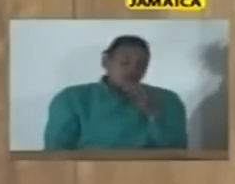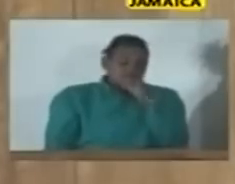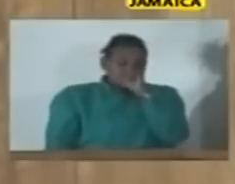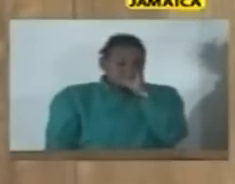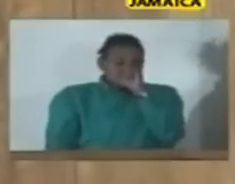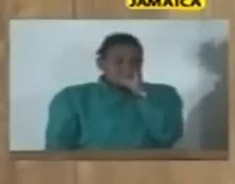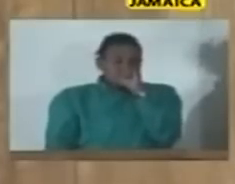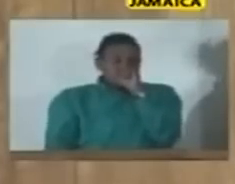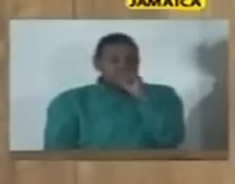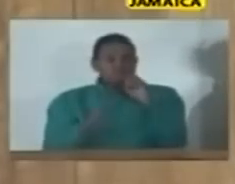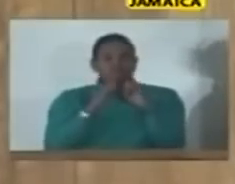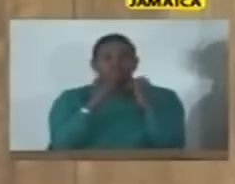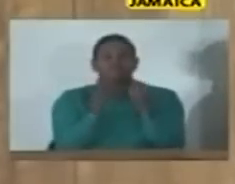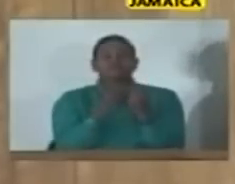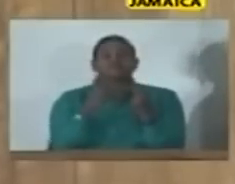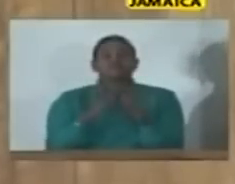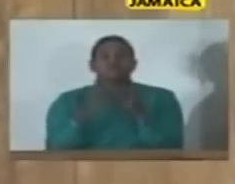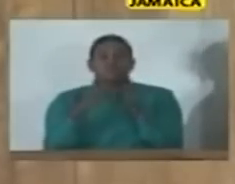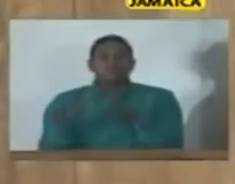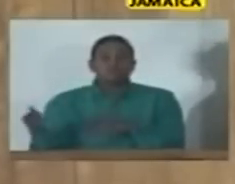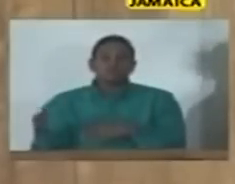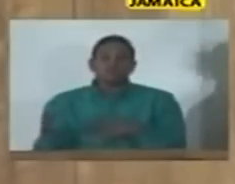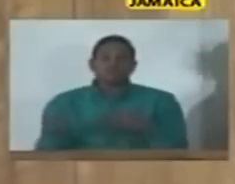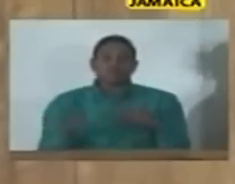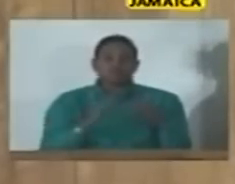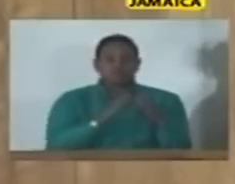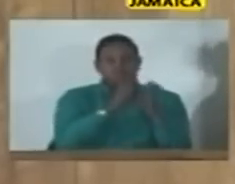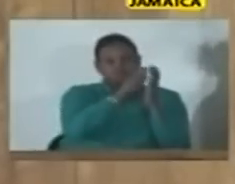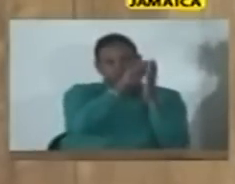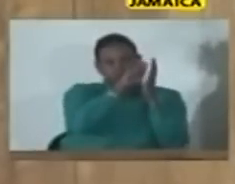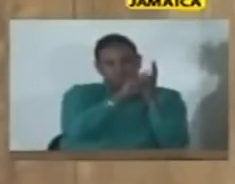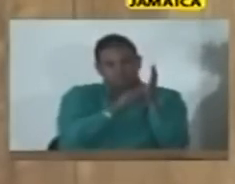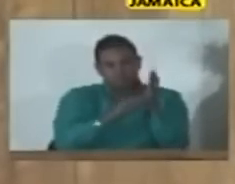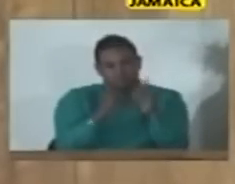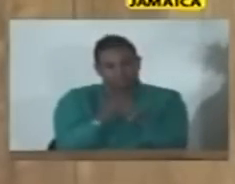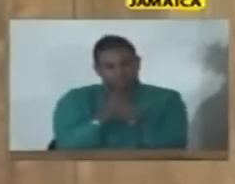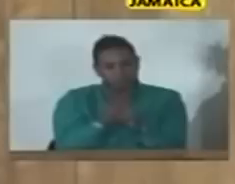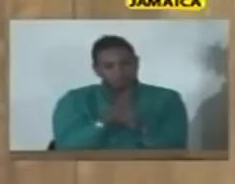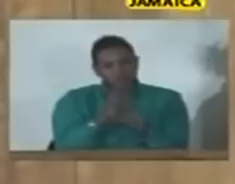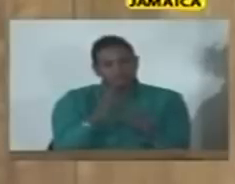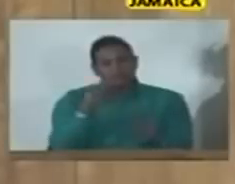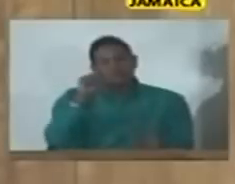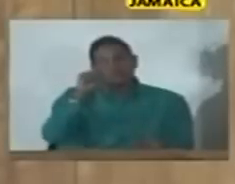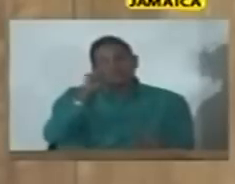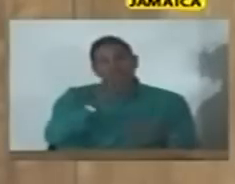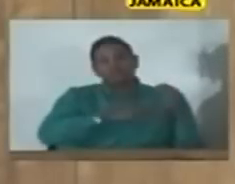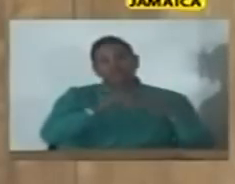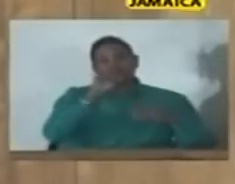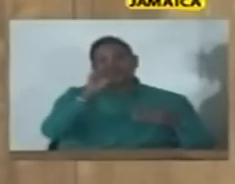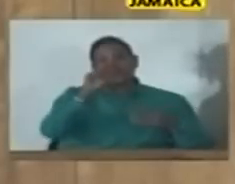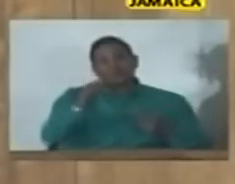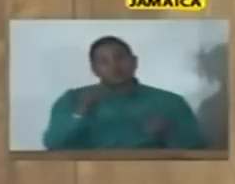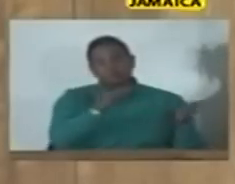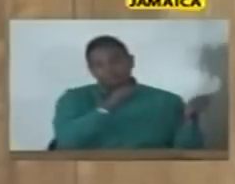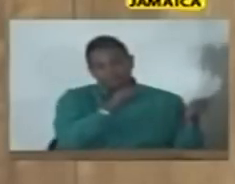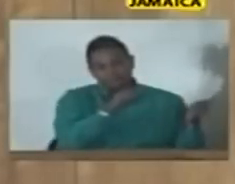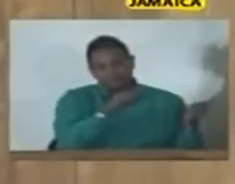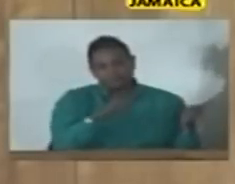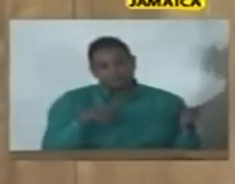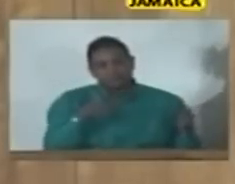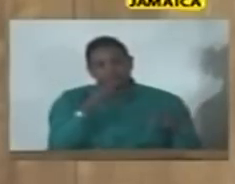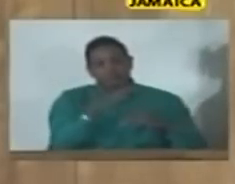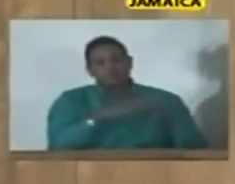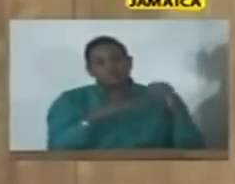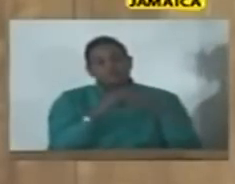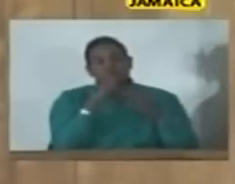organizations and persons. Whichever way we must draft it, take the trade unions out of it. And I'm not comforted